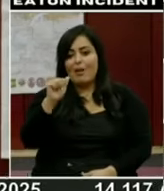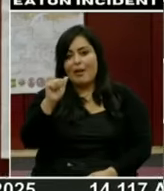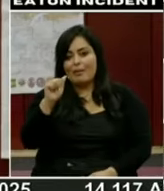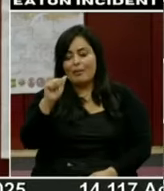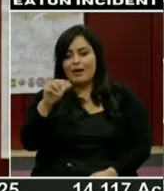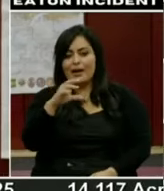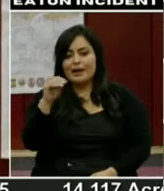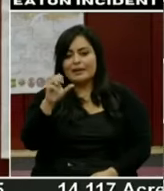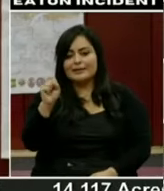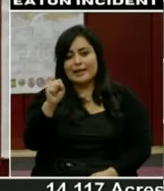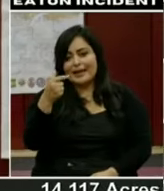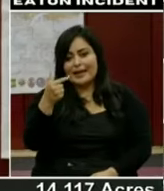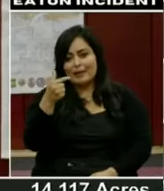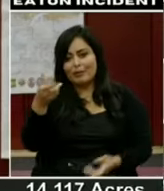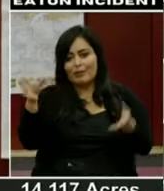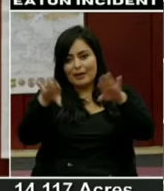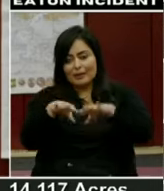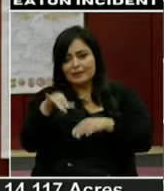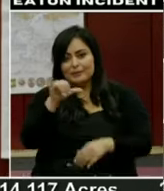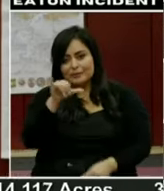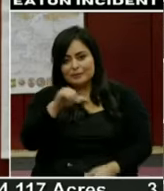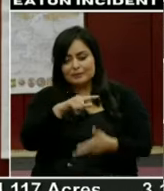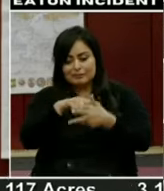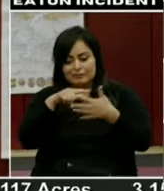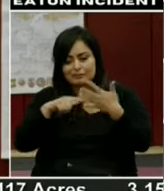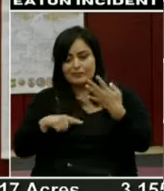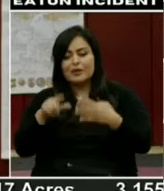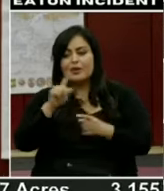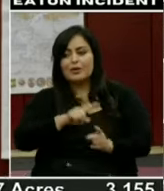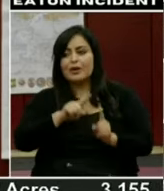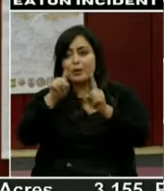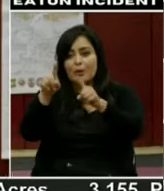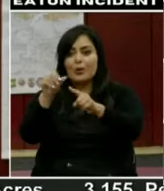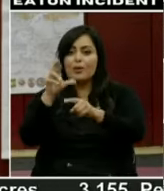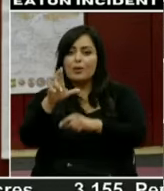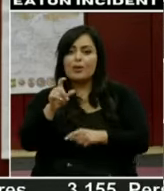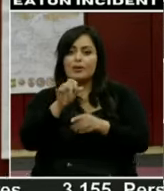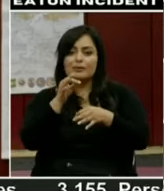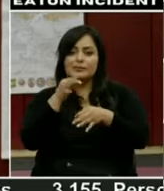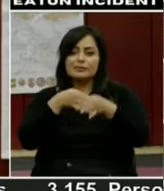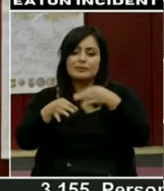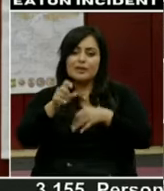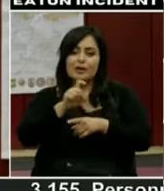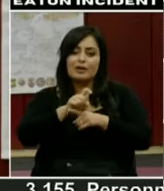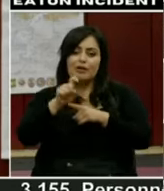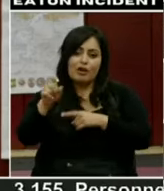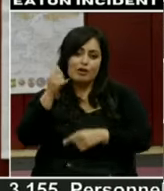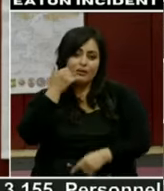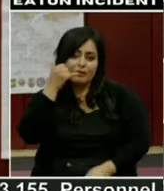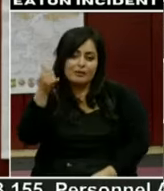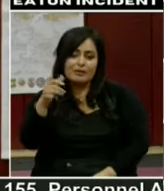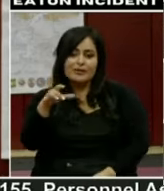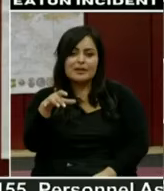Gabriel Library. So you can go there. You can also call them, and they're at